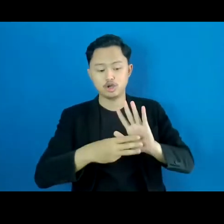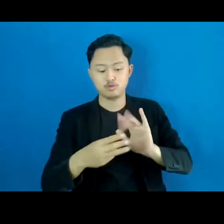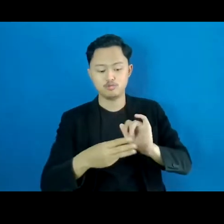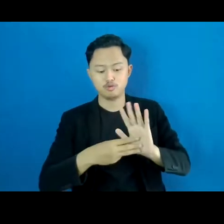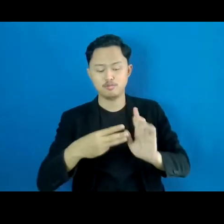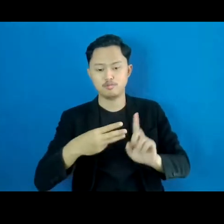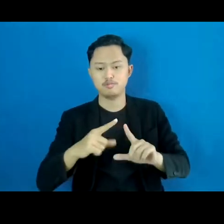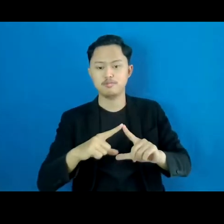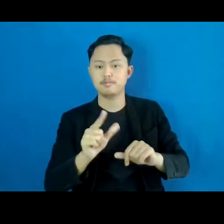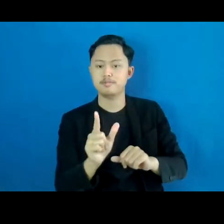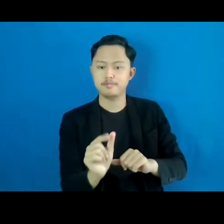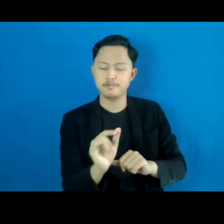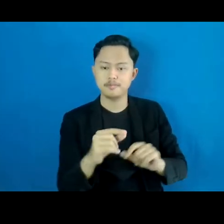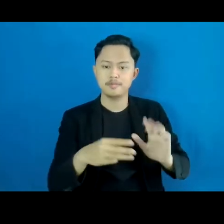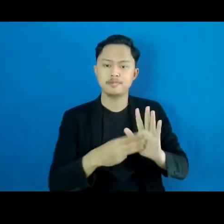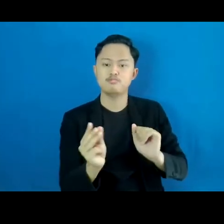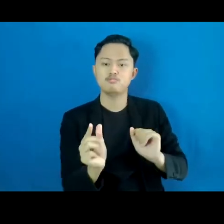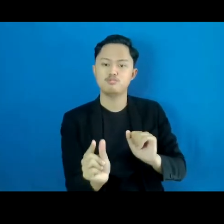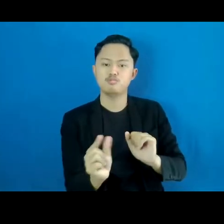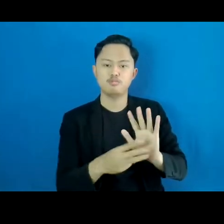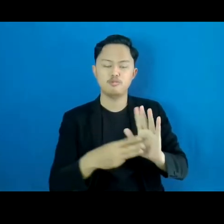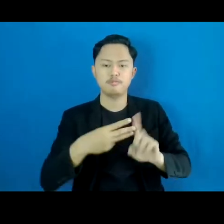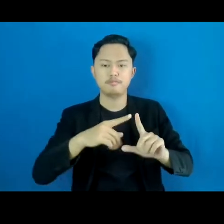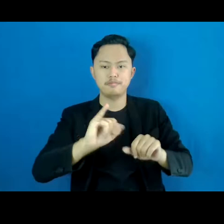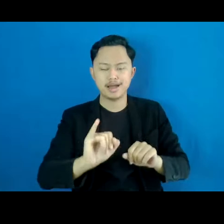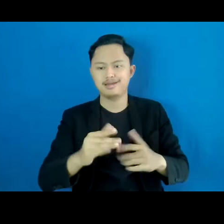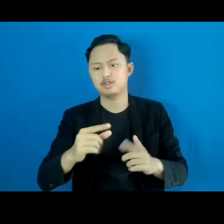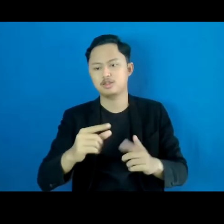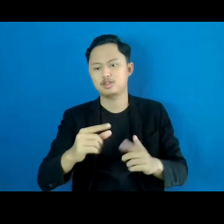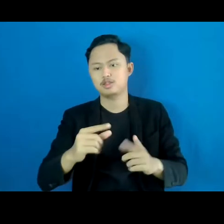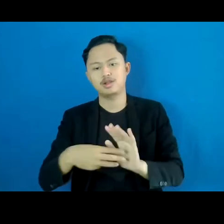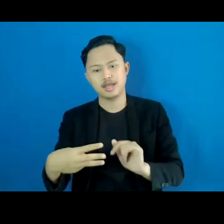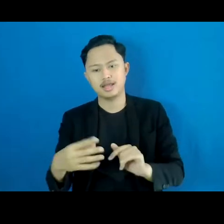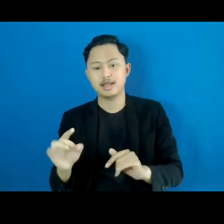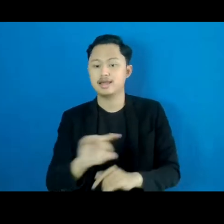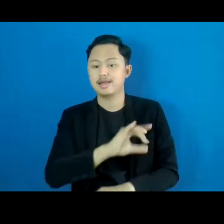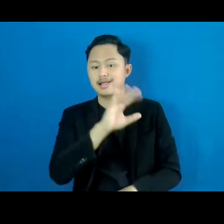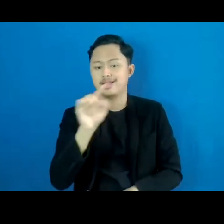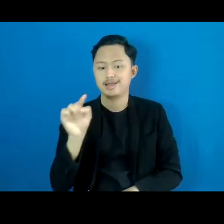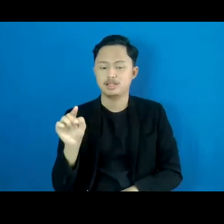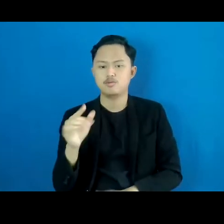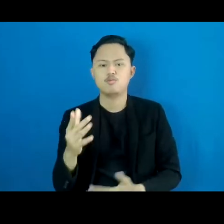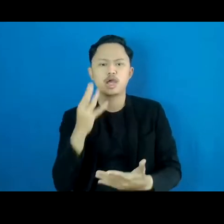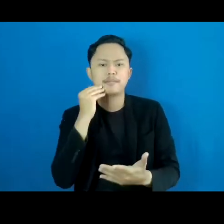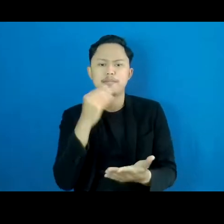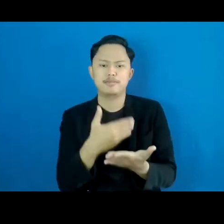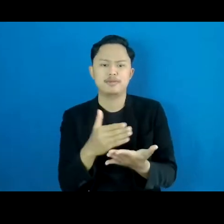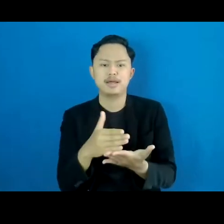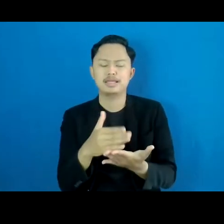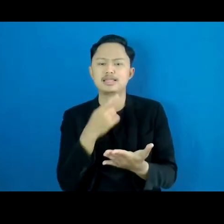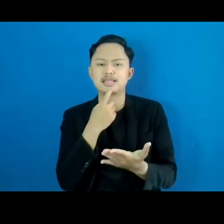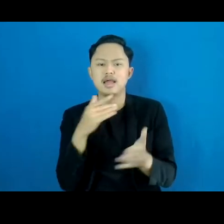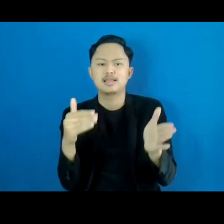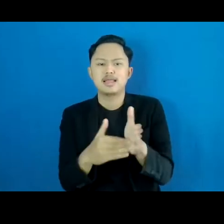already embarked on this journey of electrification, and draw on their experience of what are the challenges